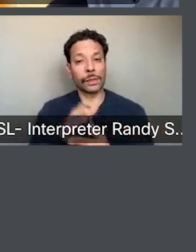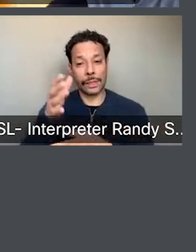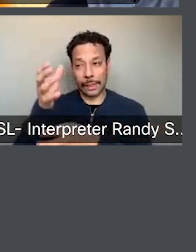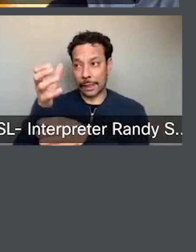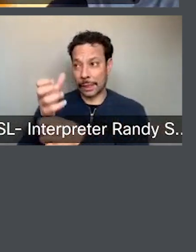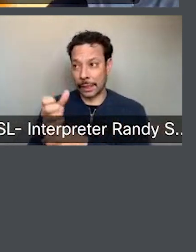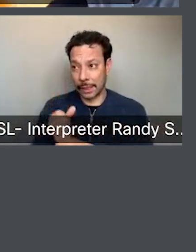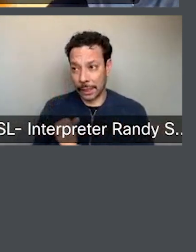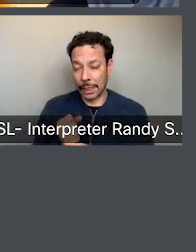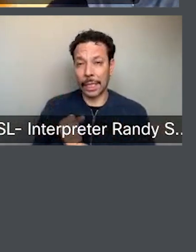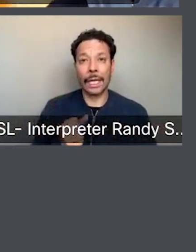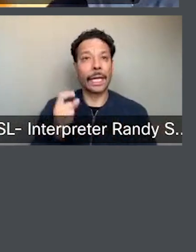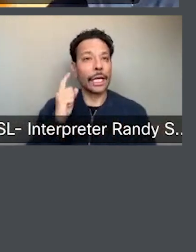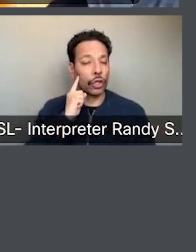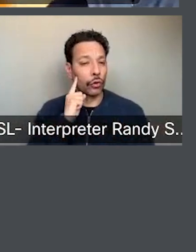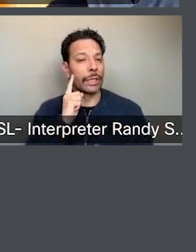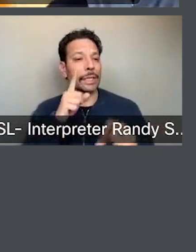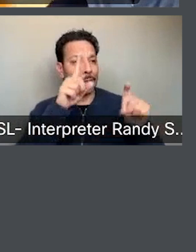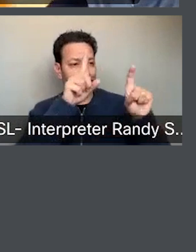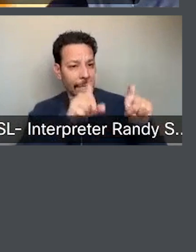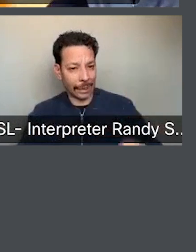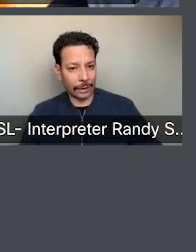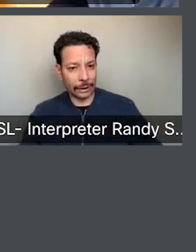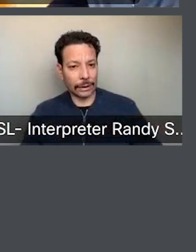a hearing screening.